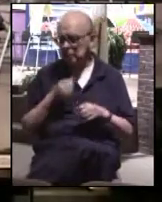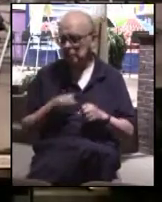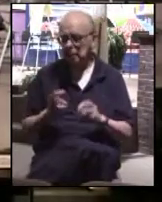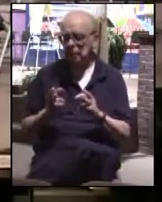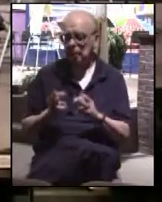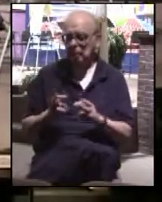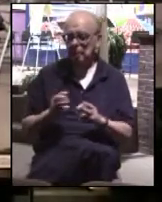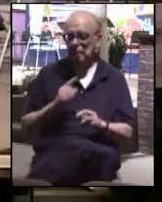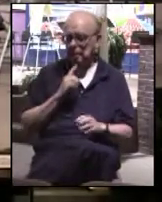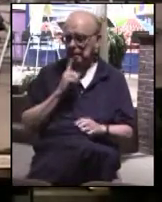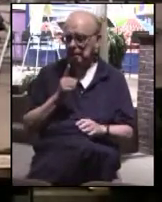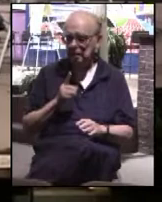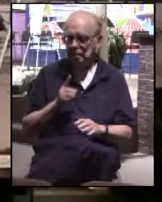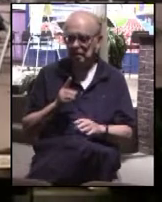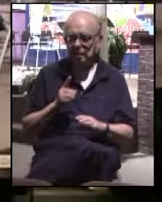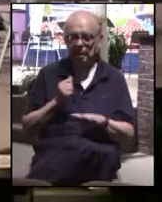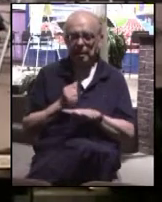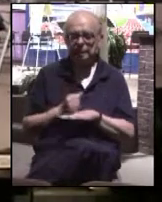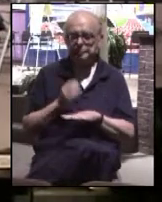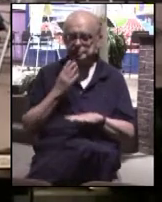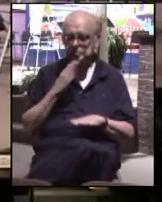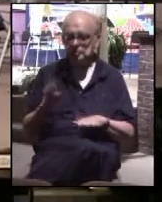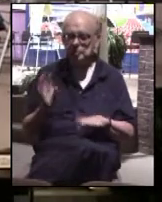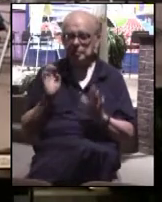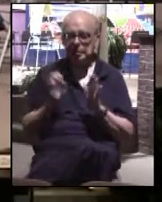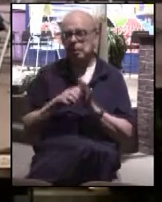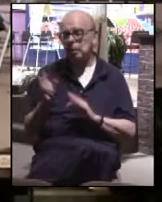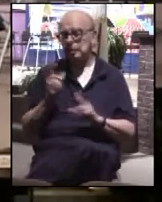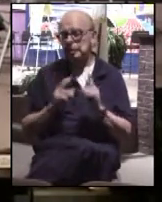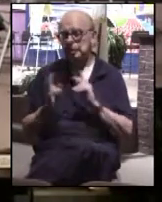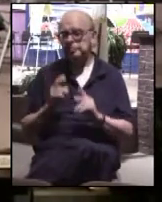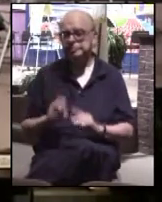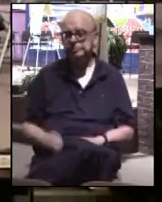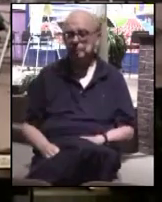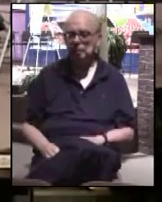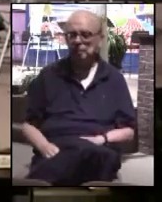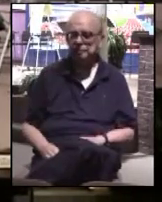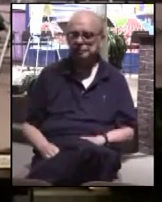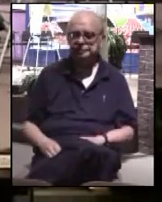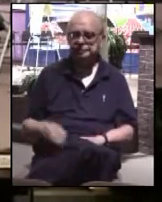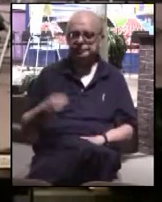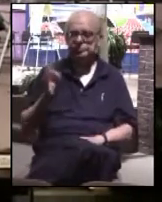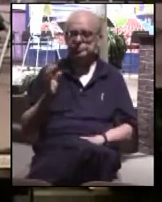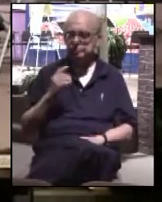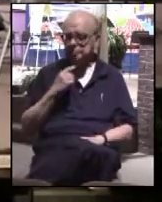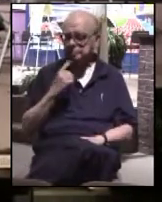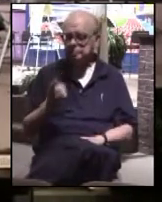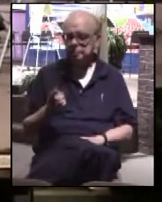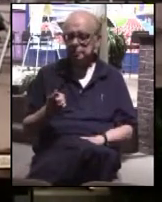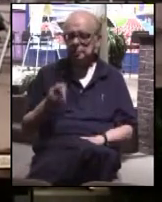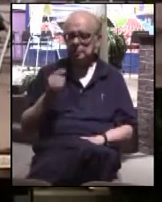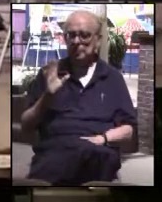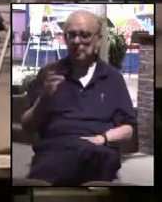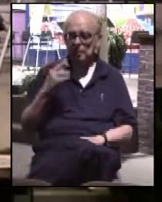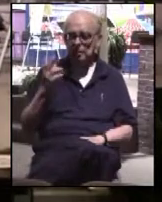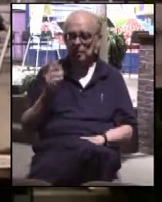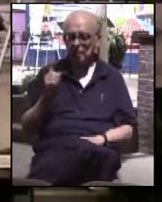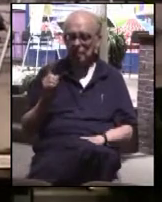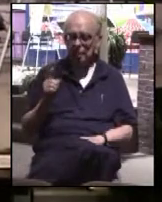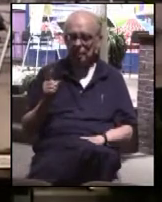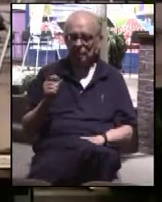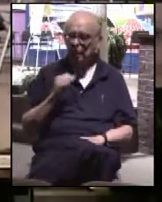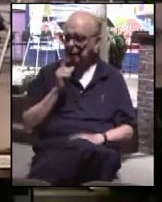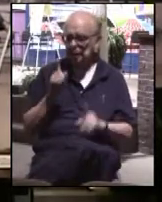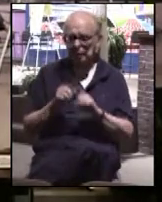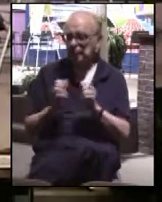it will set a poor example for others he says and he's got five reasons one of them i don't